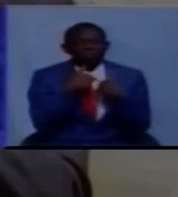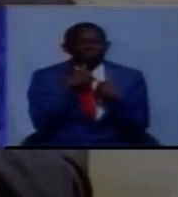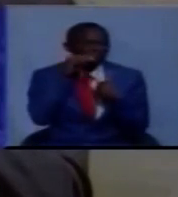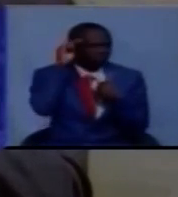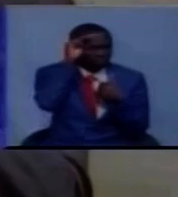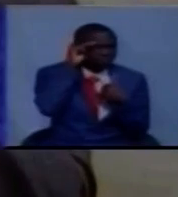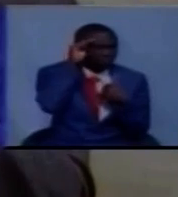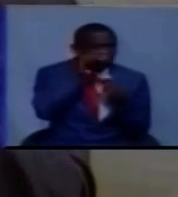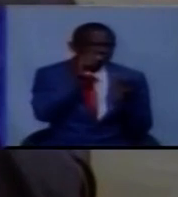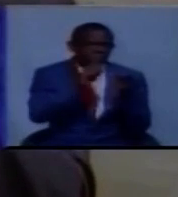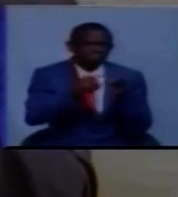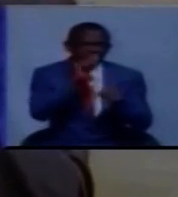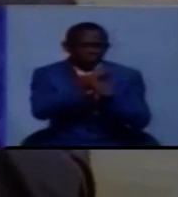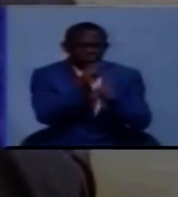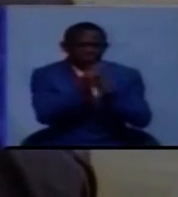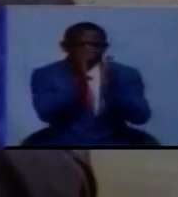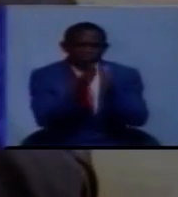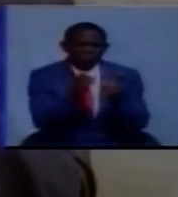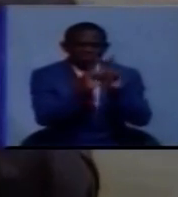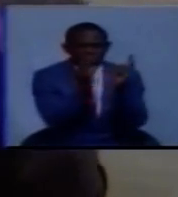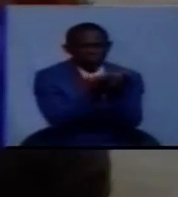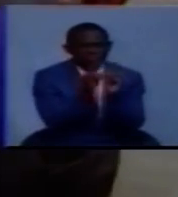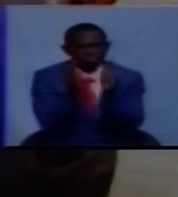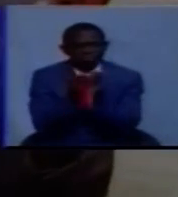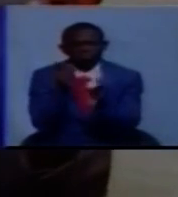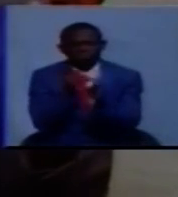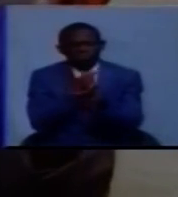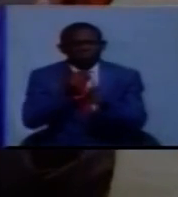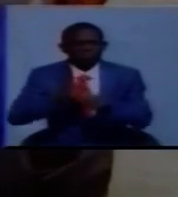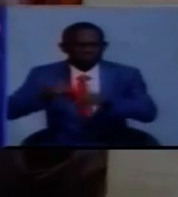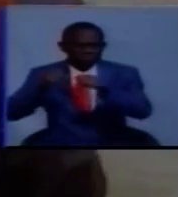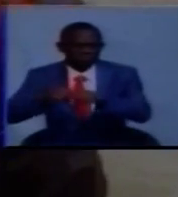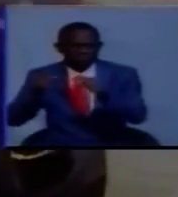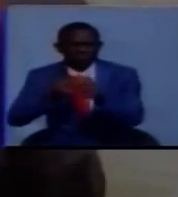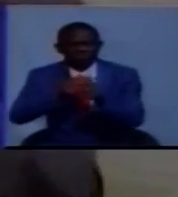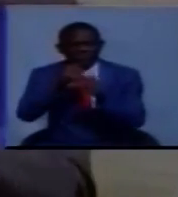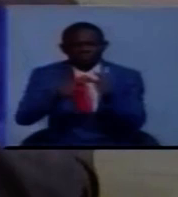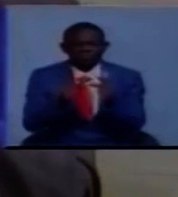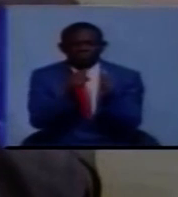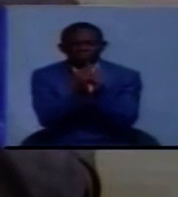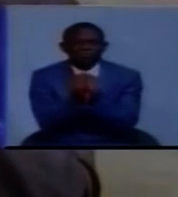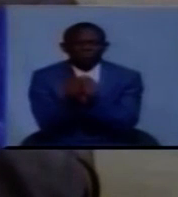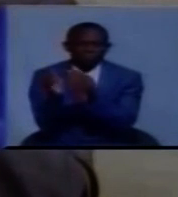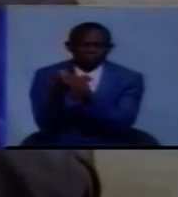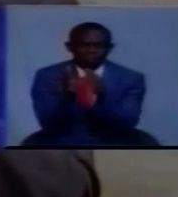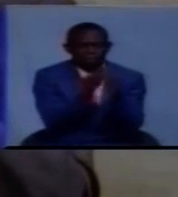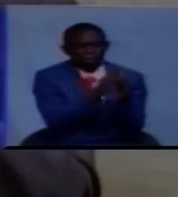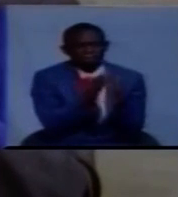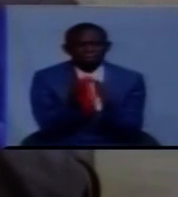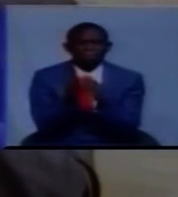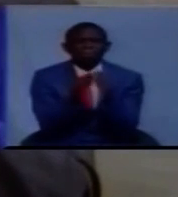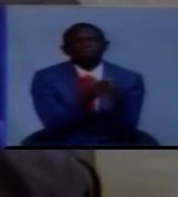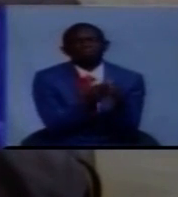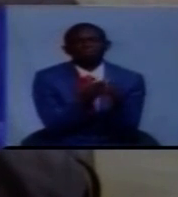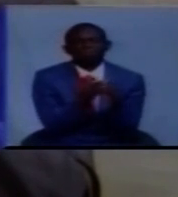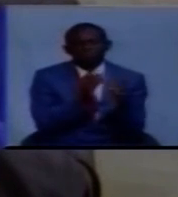workers' organization, and not only the tripartite arrangement, there are other stakeholders outside there because it involves business and